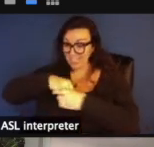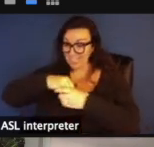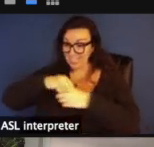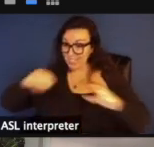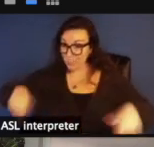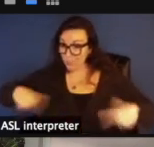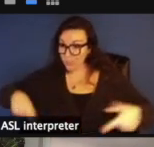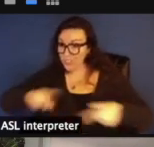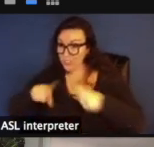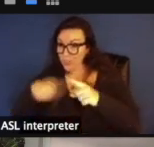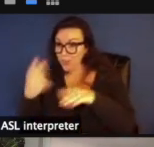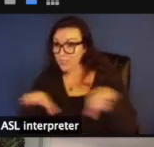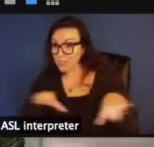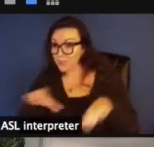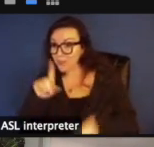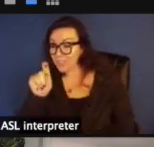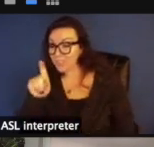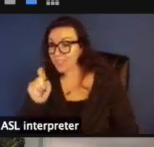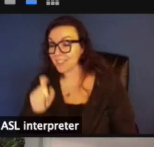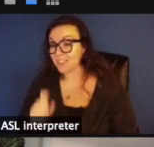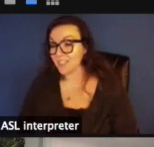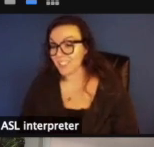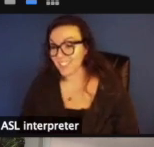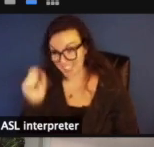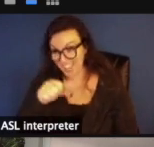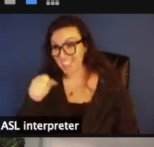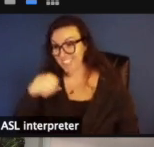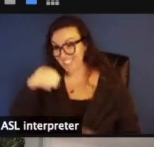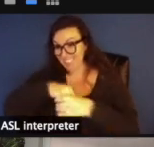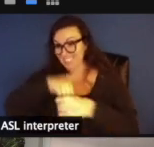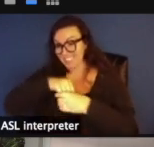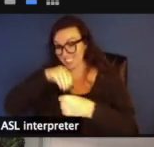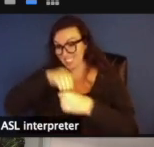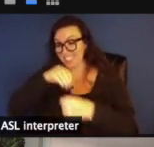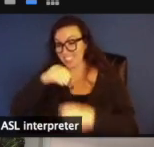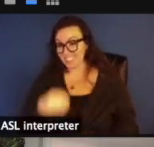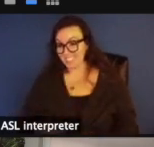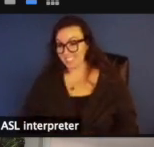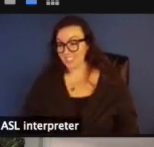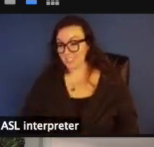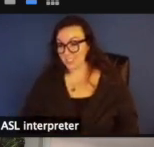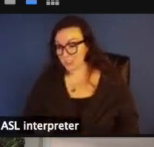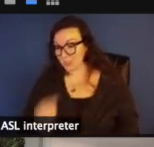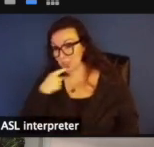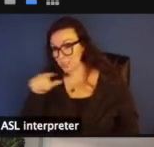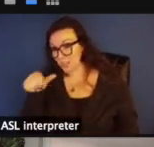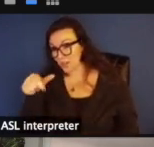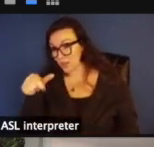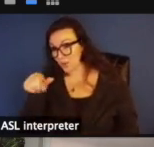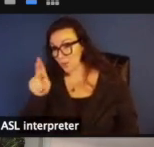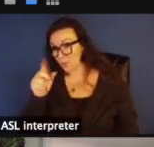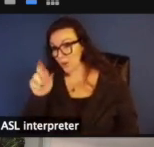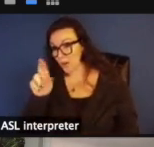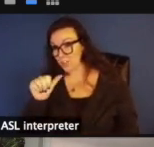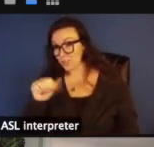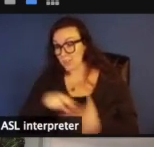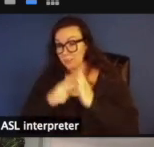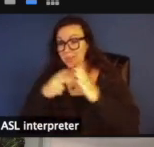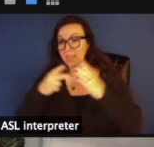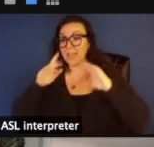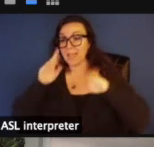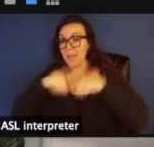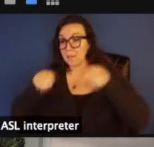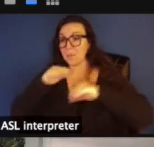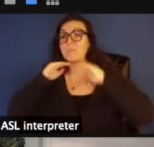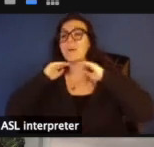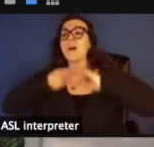using the chair? Well, he can't be. Yeah, he's in the wheelchair. You said he's quadriplegic? Quadriplegic. So originally he started to paint using a paint drift